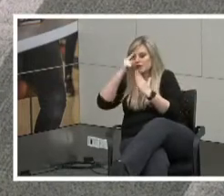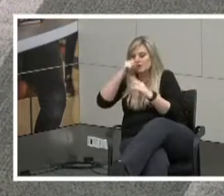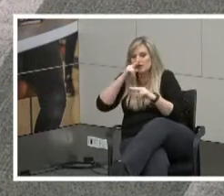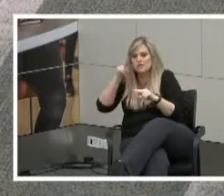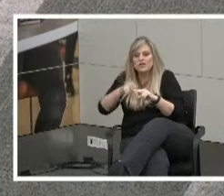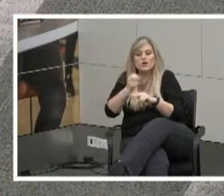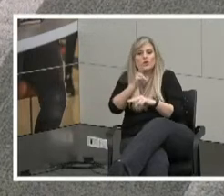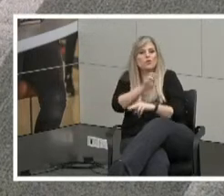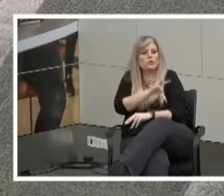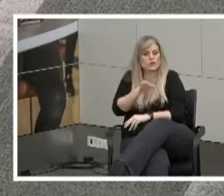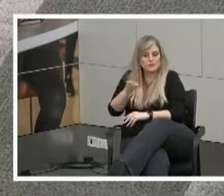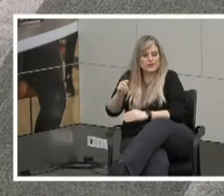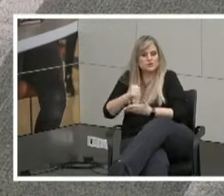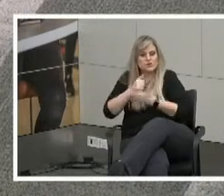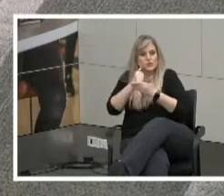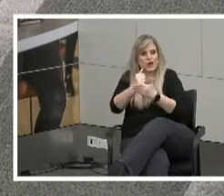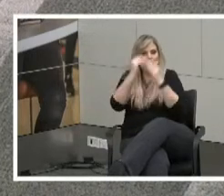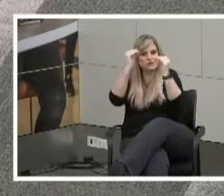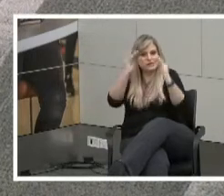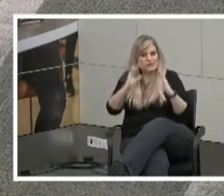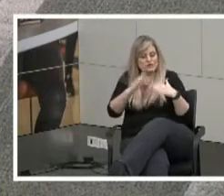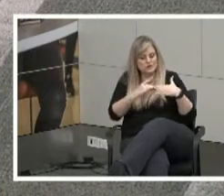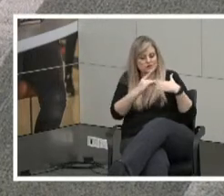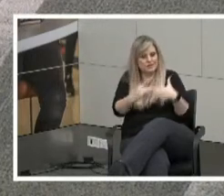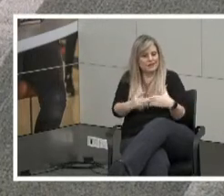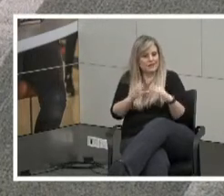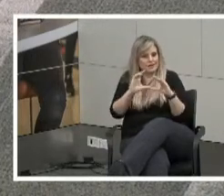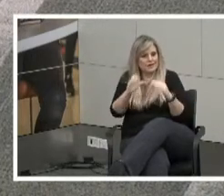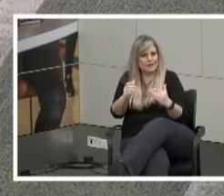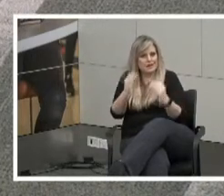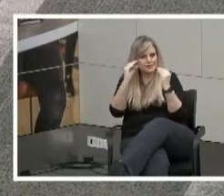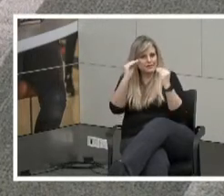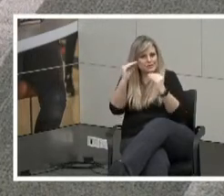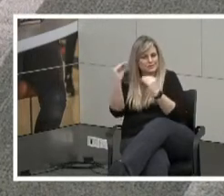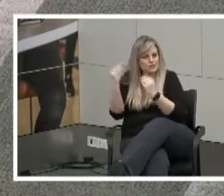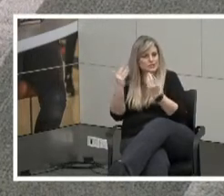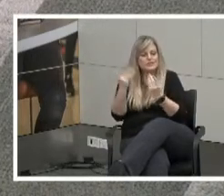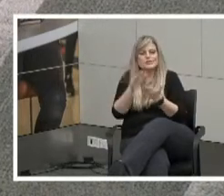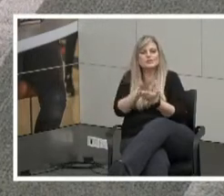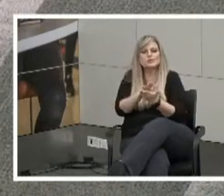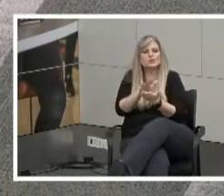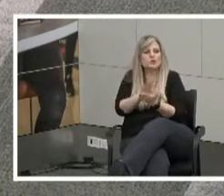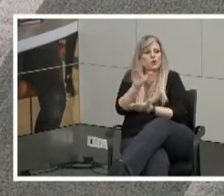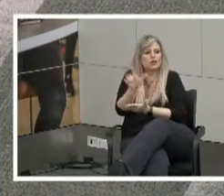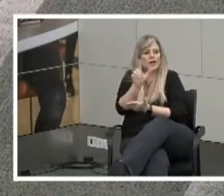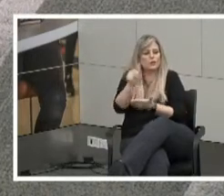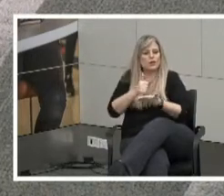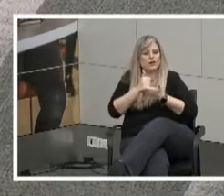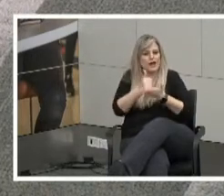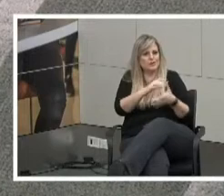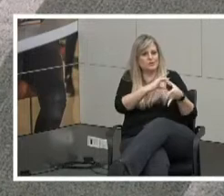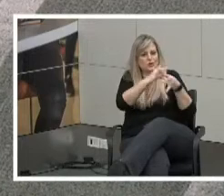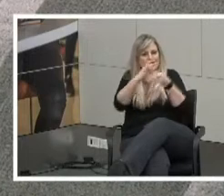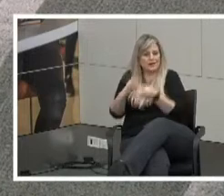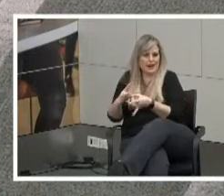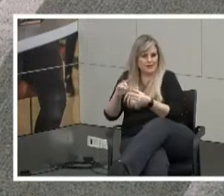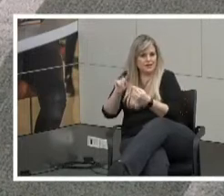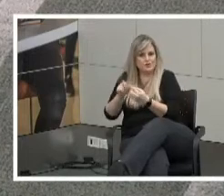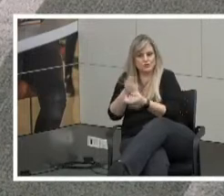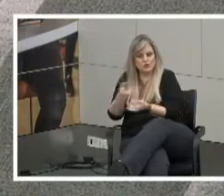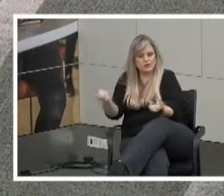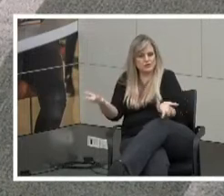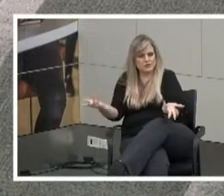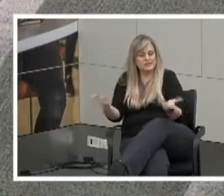or websites to help a teacher facilitate a class it's a school librarian who connects users to resources it is